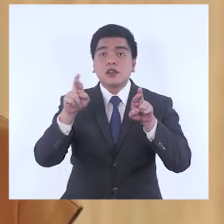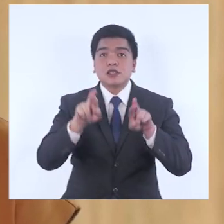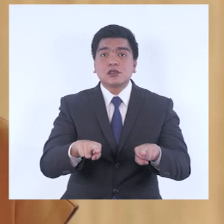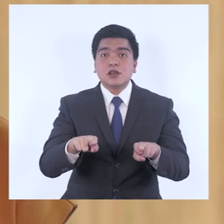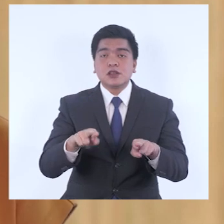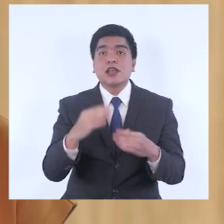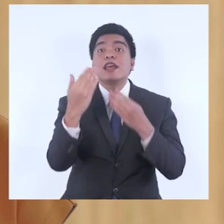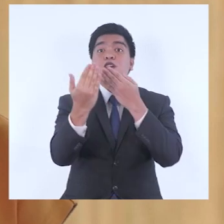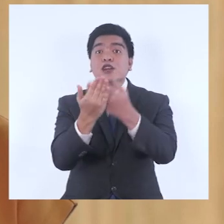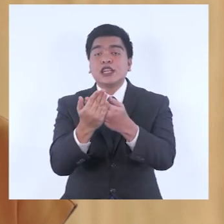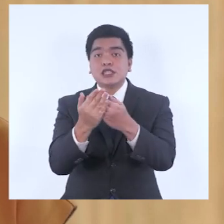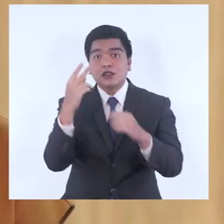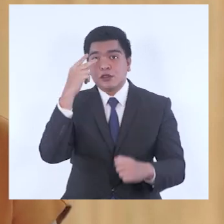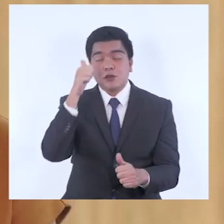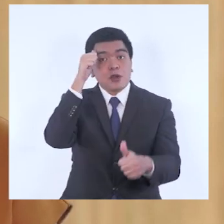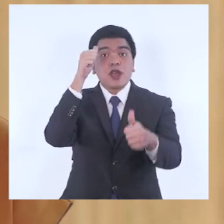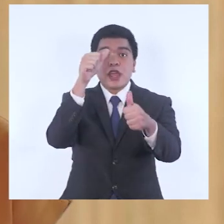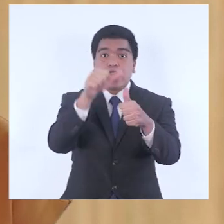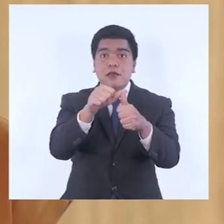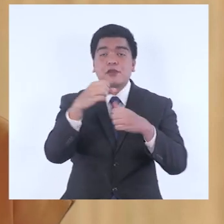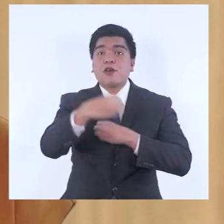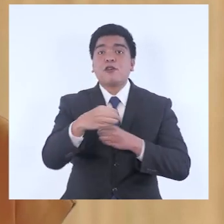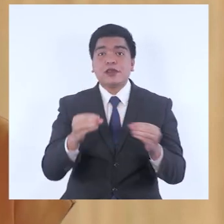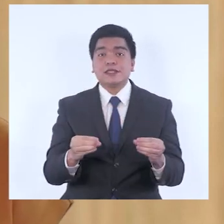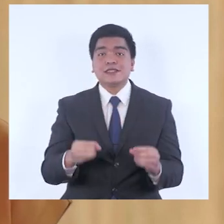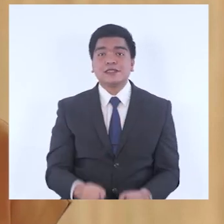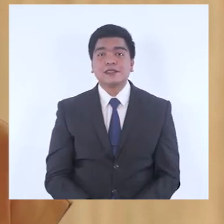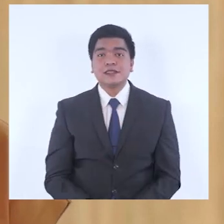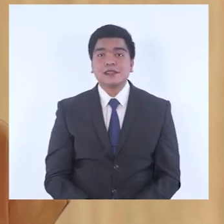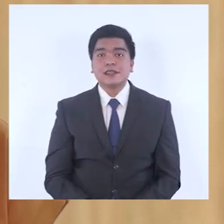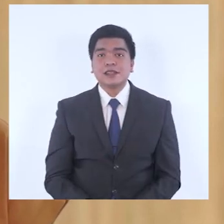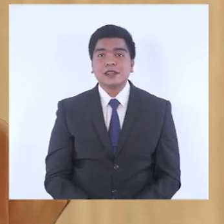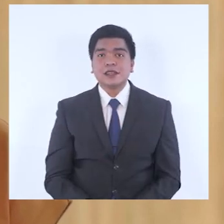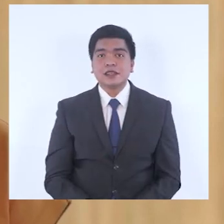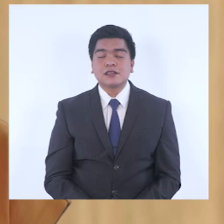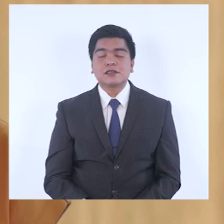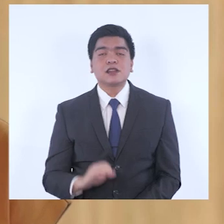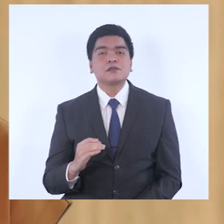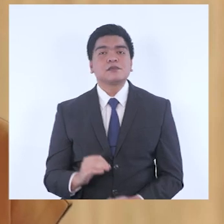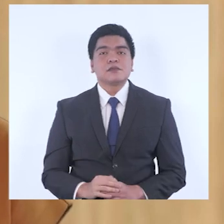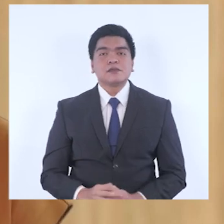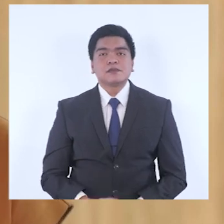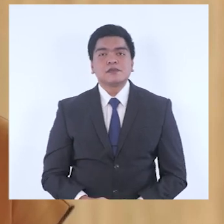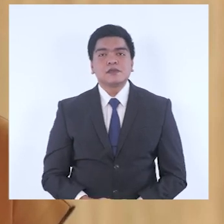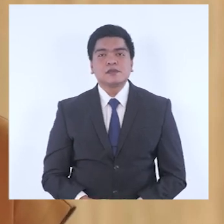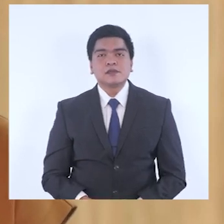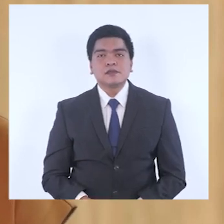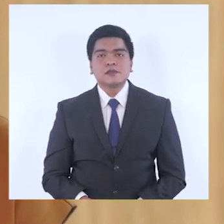ours. At the very outset, we do not intend to deal with all the